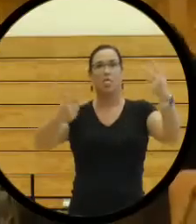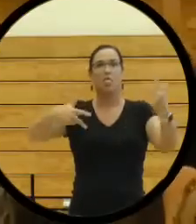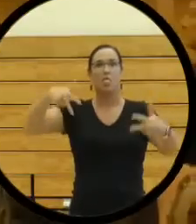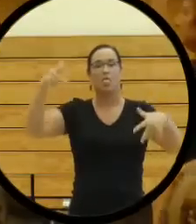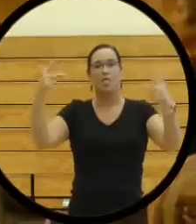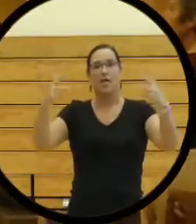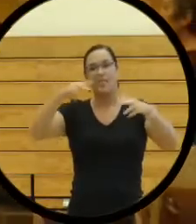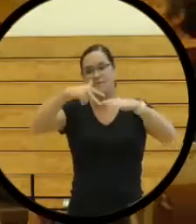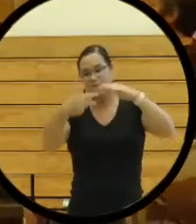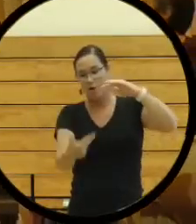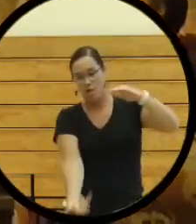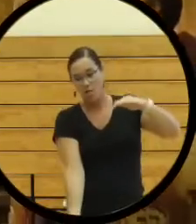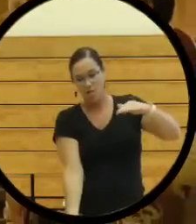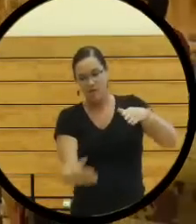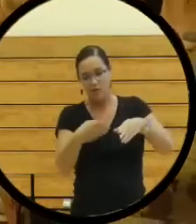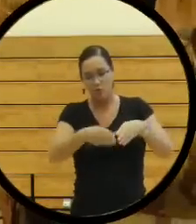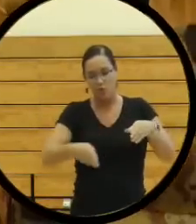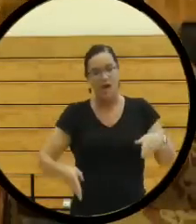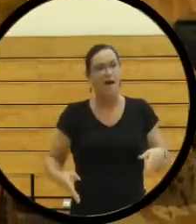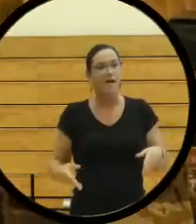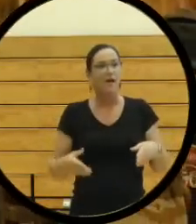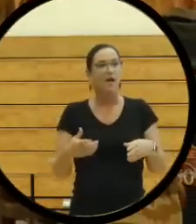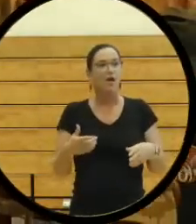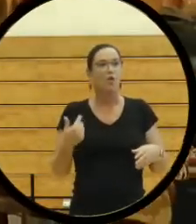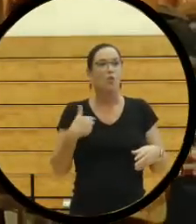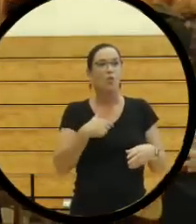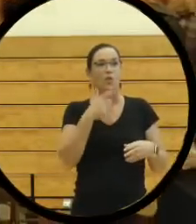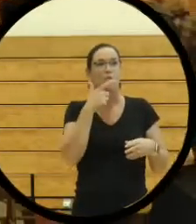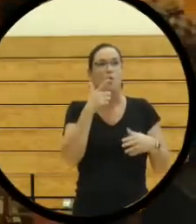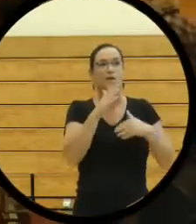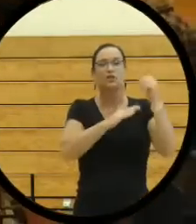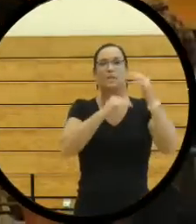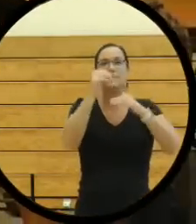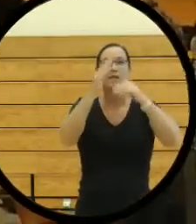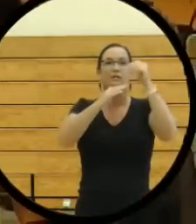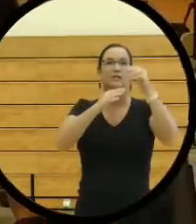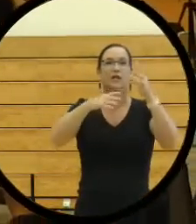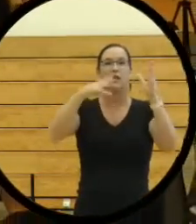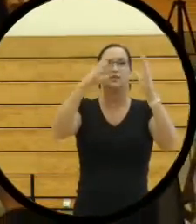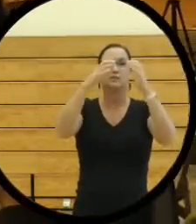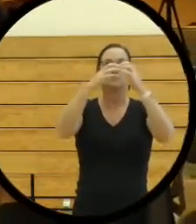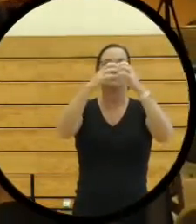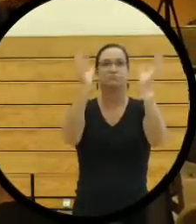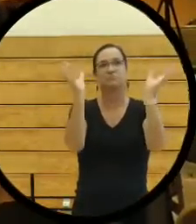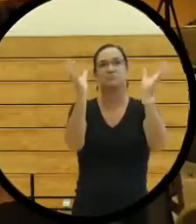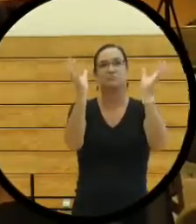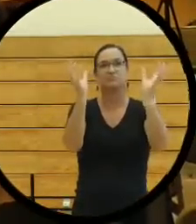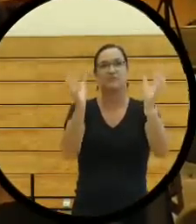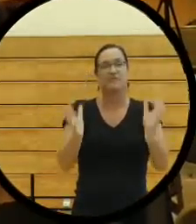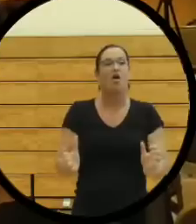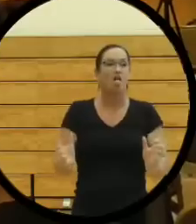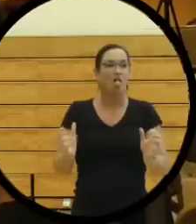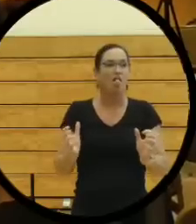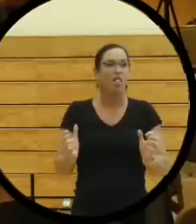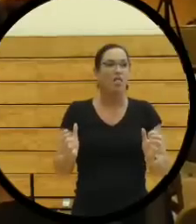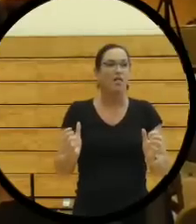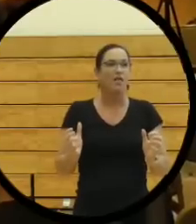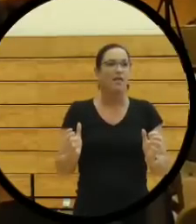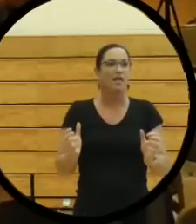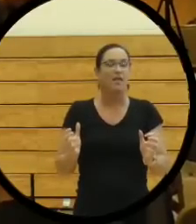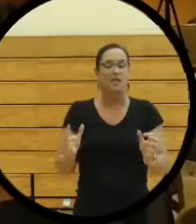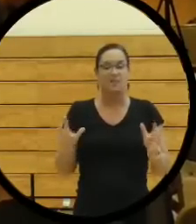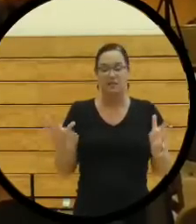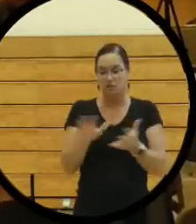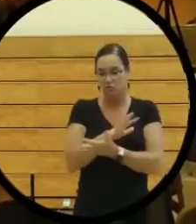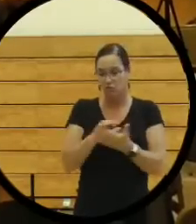falling into craters, and we watched buildings split. I mean, the